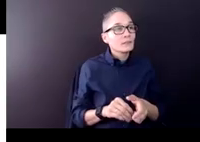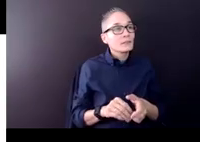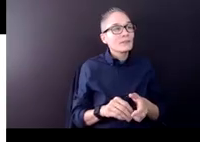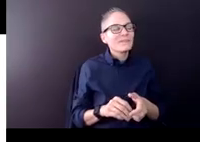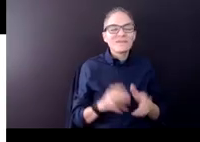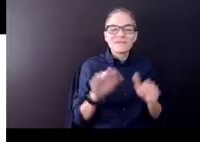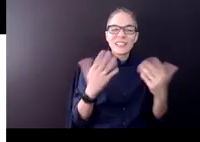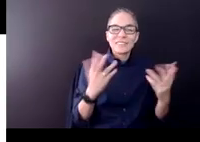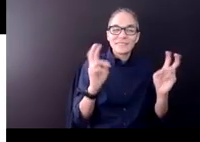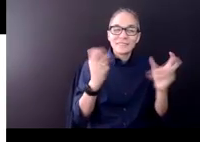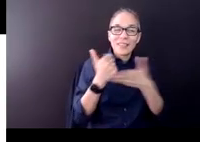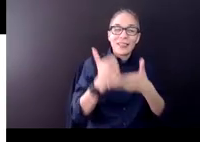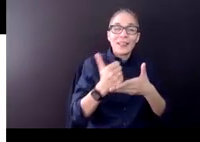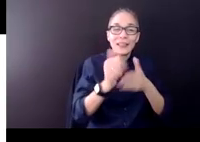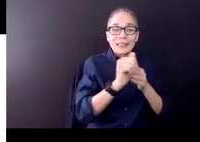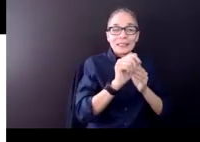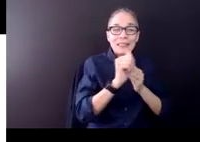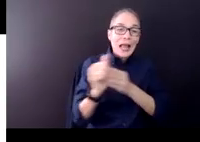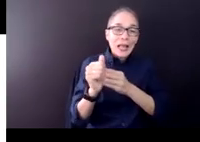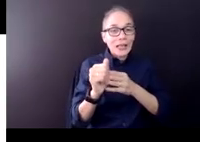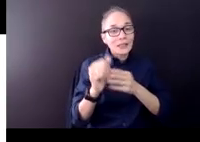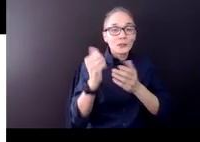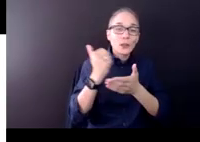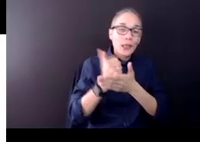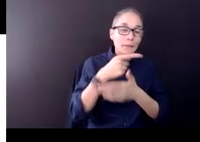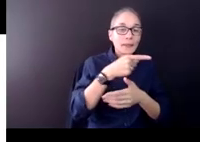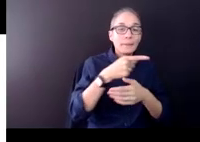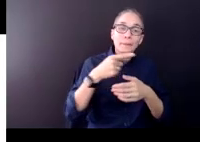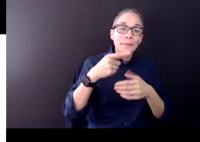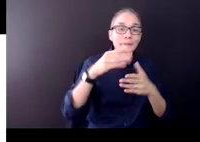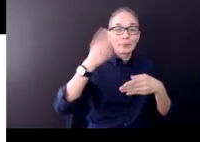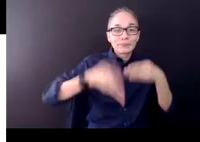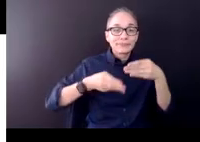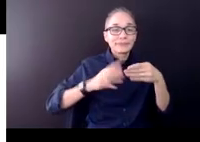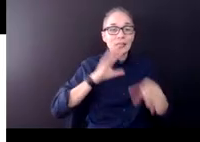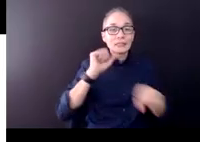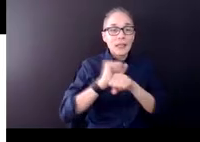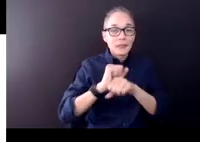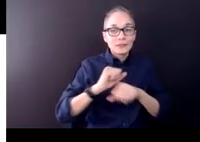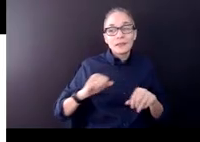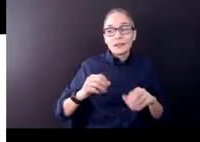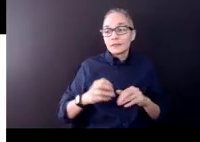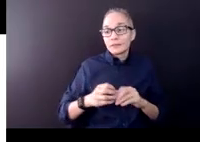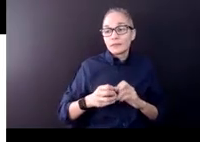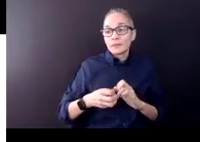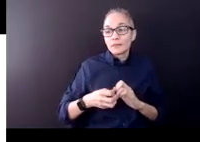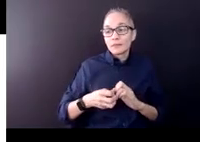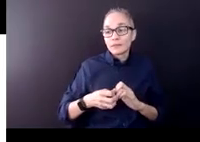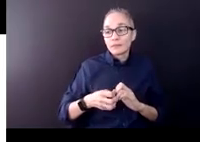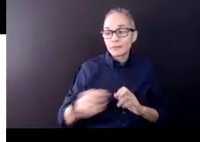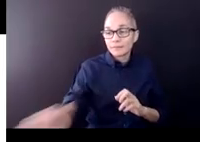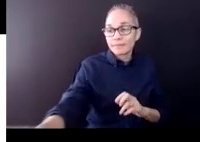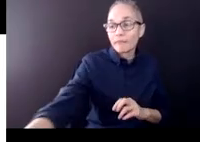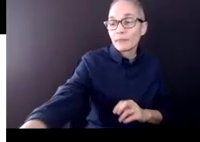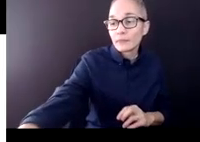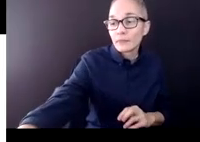a sense of organization of what it takes to complete the assignment that you want them to do, right? And so I'll show